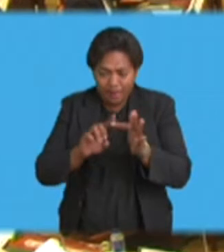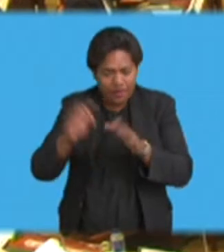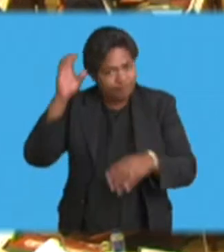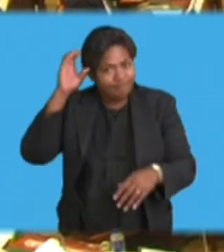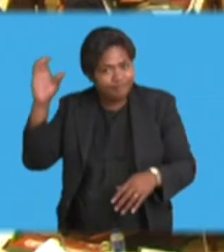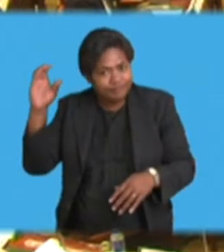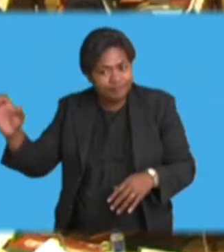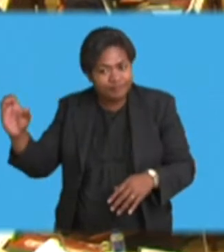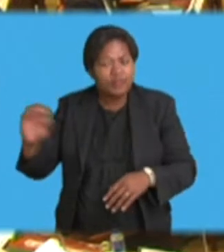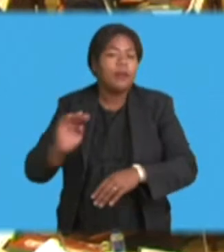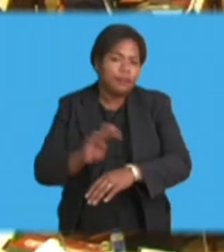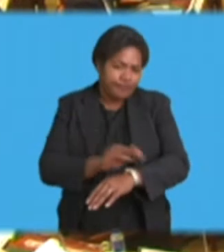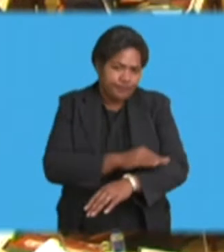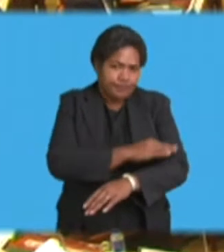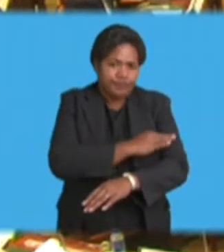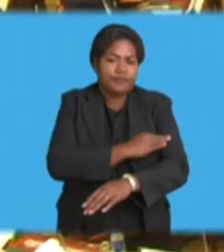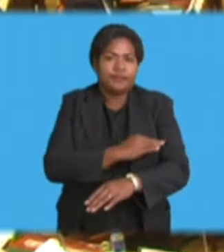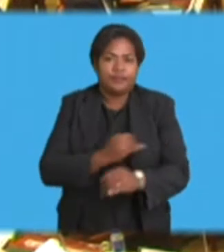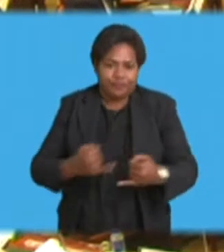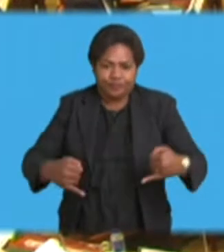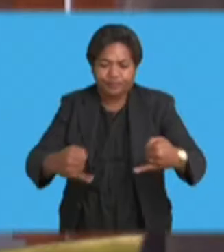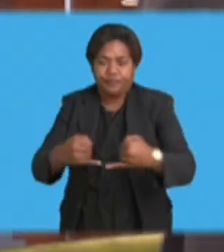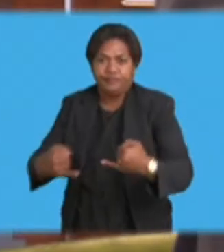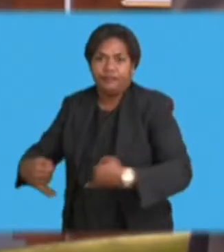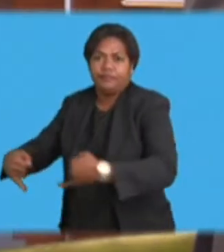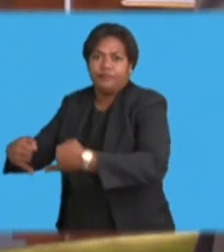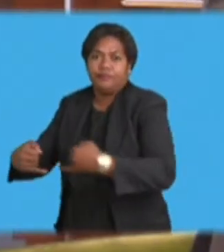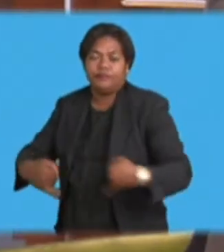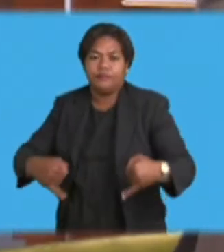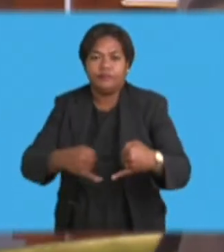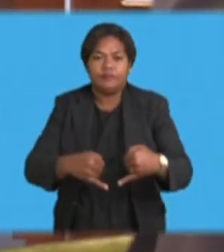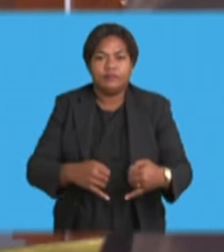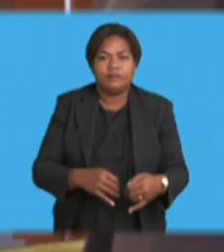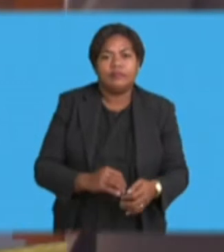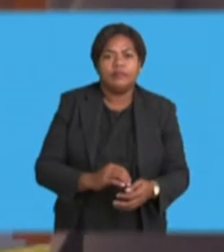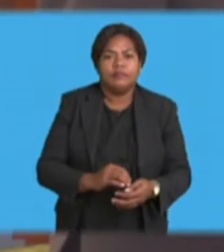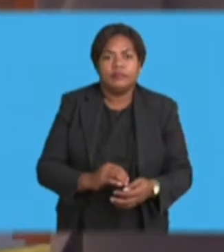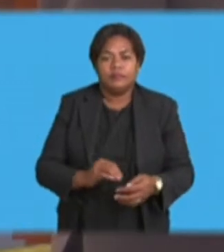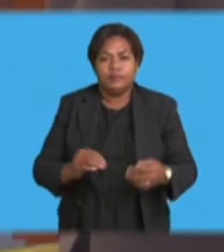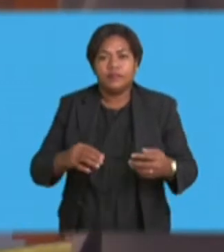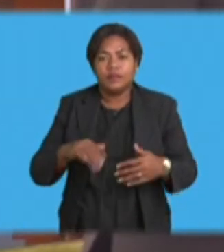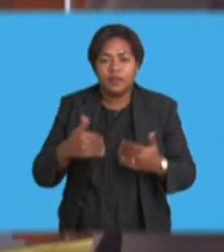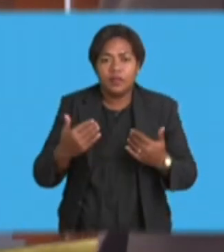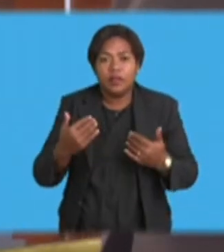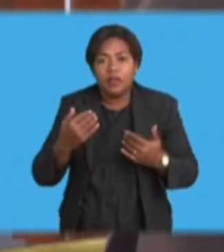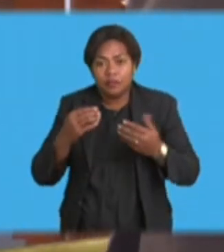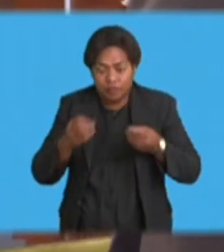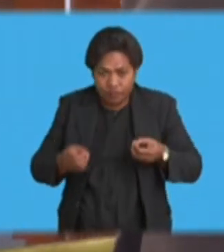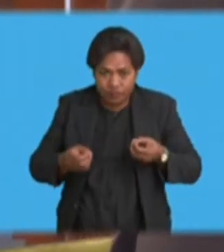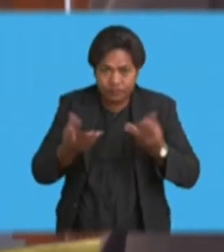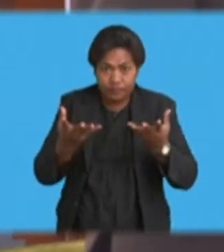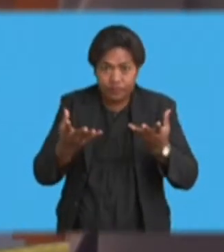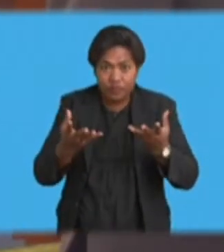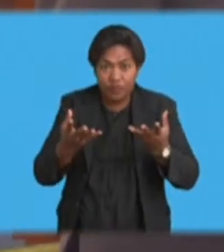important for the government to have the capability to provide regular medical outreach